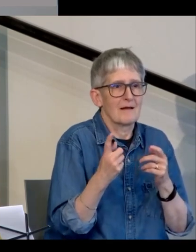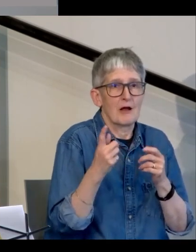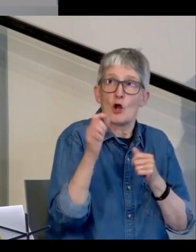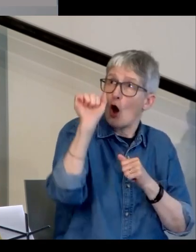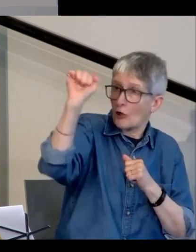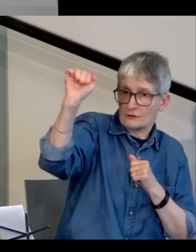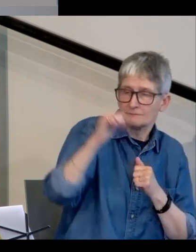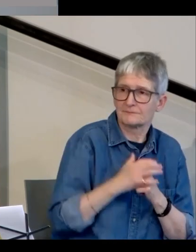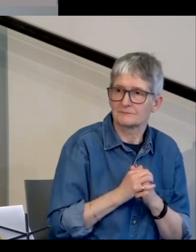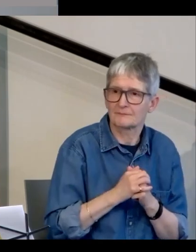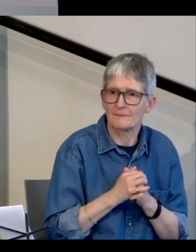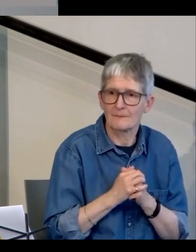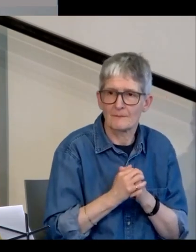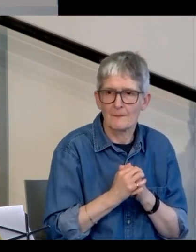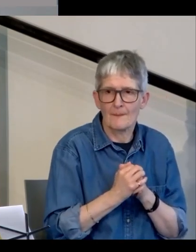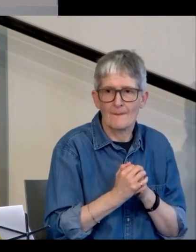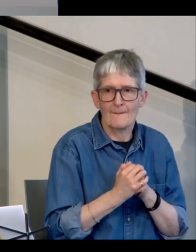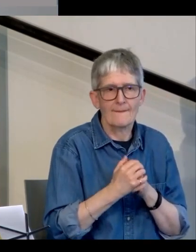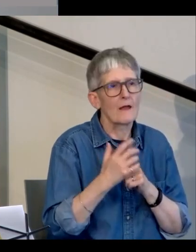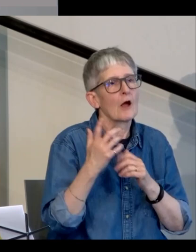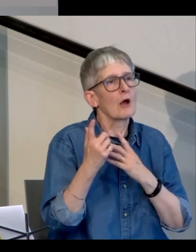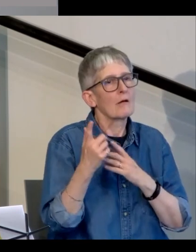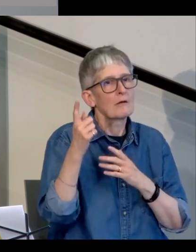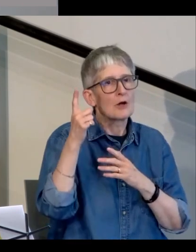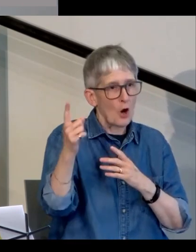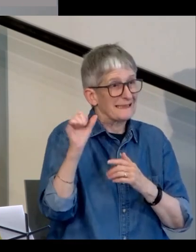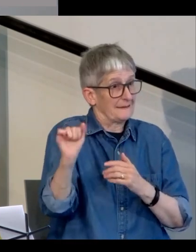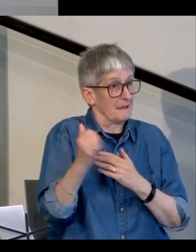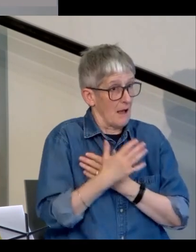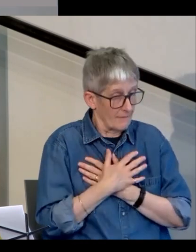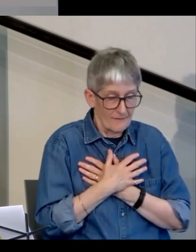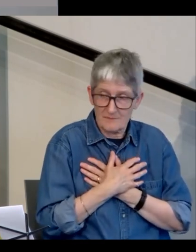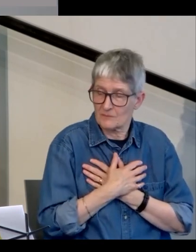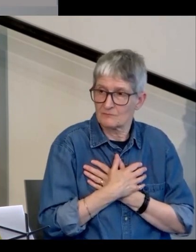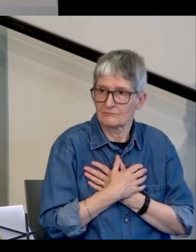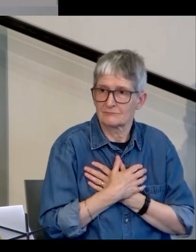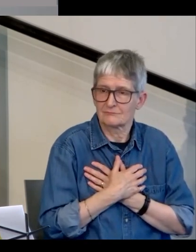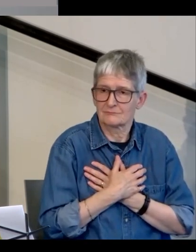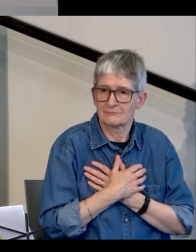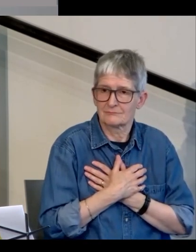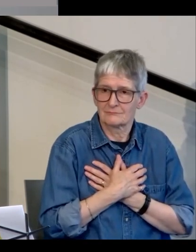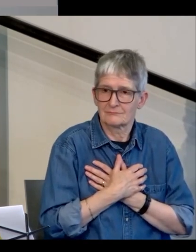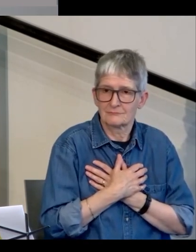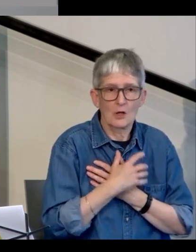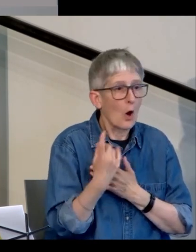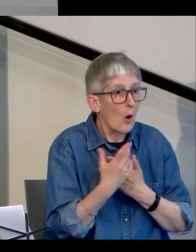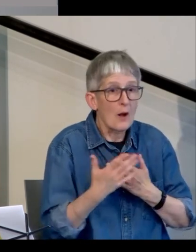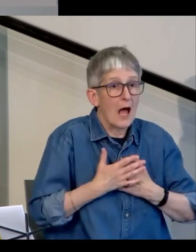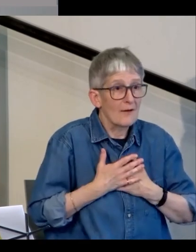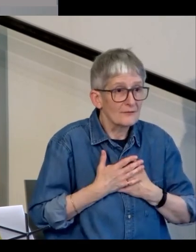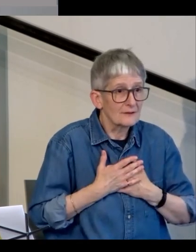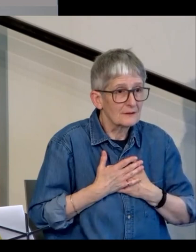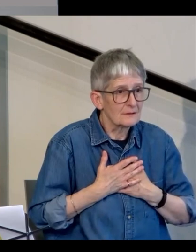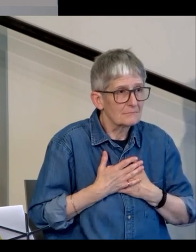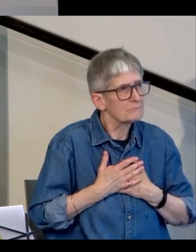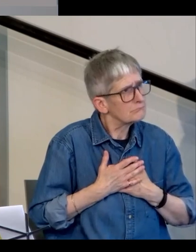So, if the origins of love are in God, and God is love, is anyone who loves a child